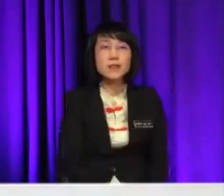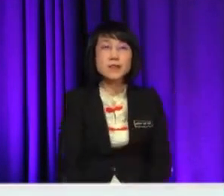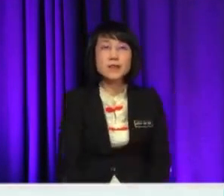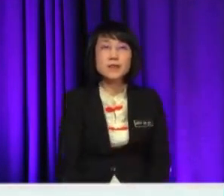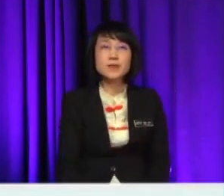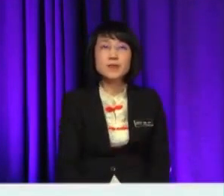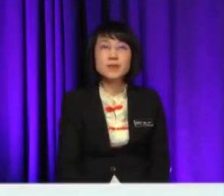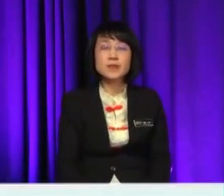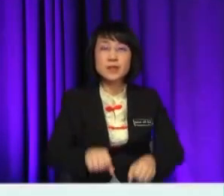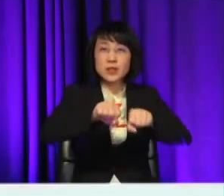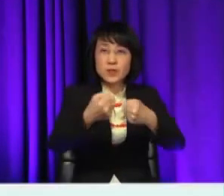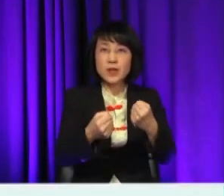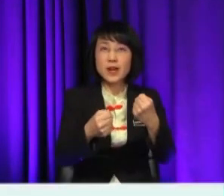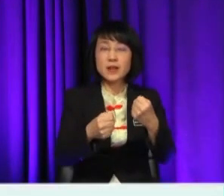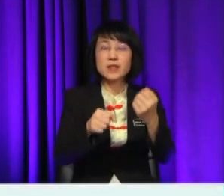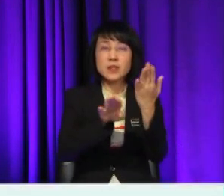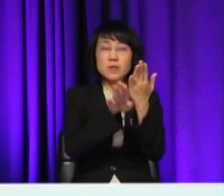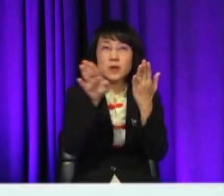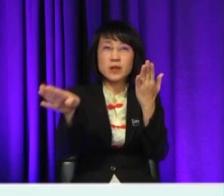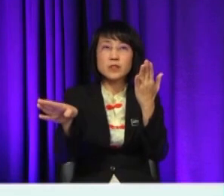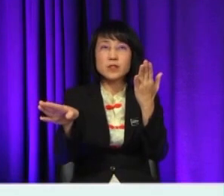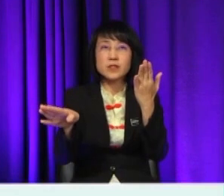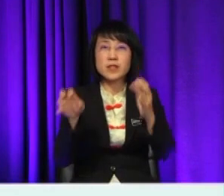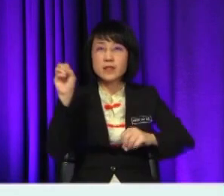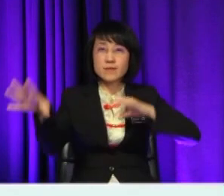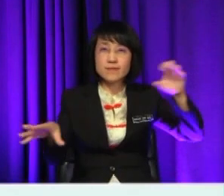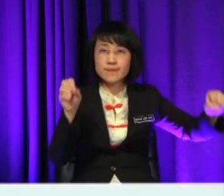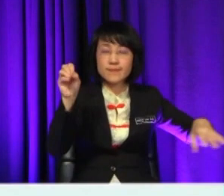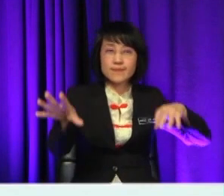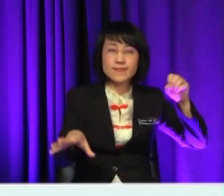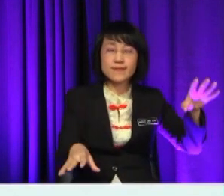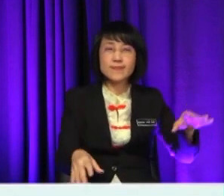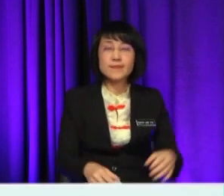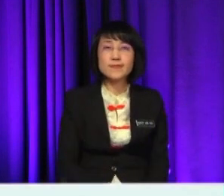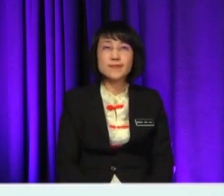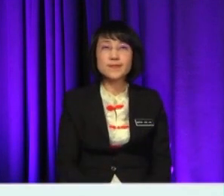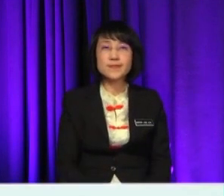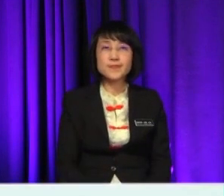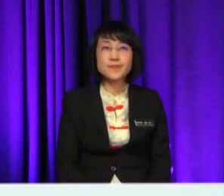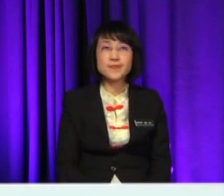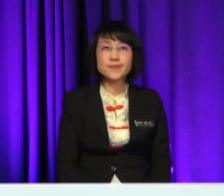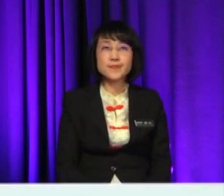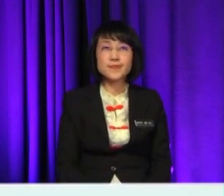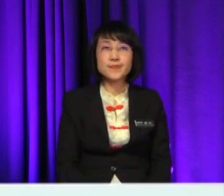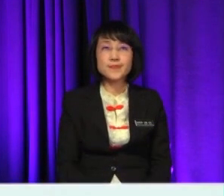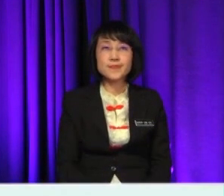the branches and strewn them about. Okay, so that is, let's see, which stanza is that?